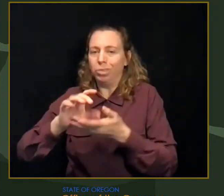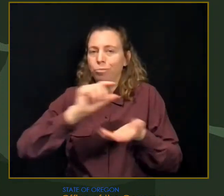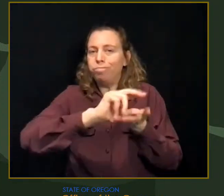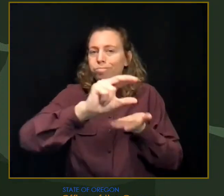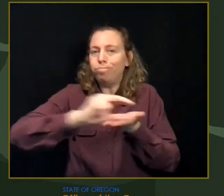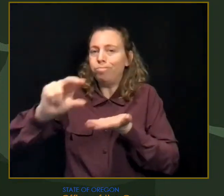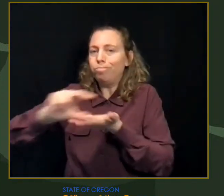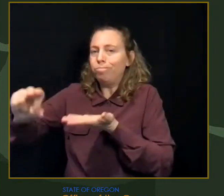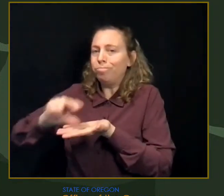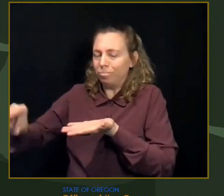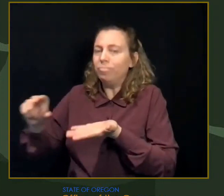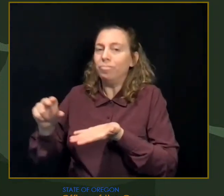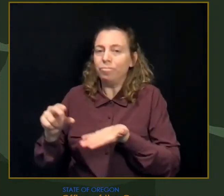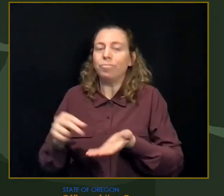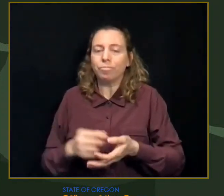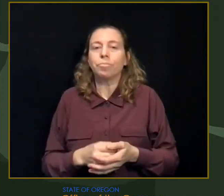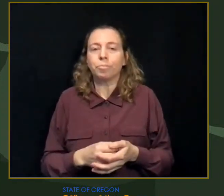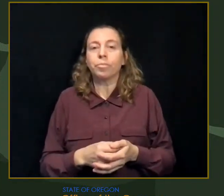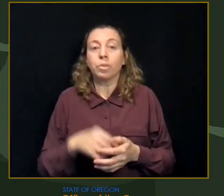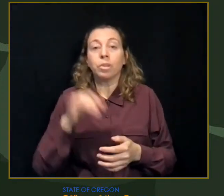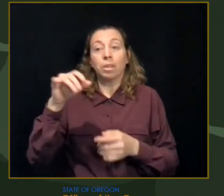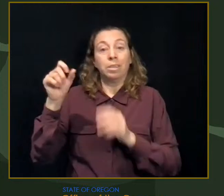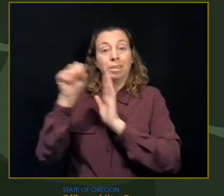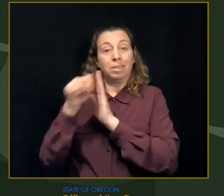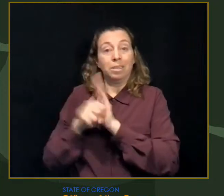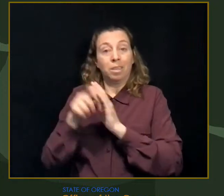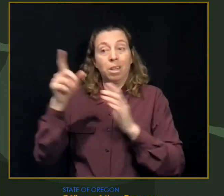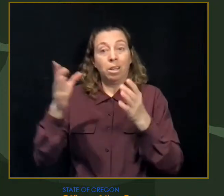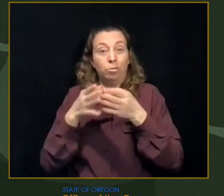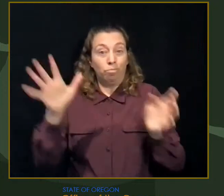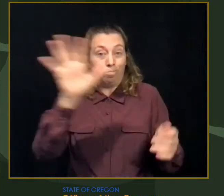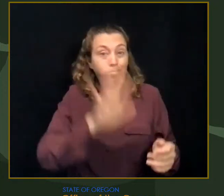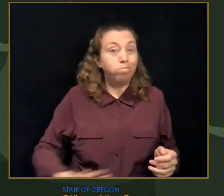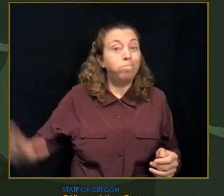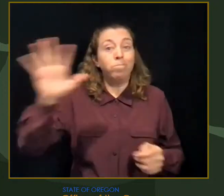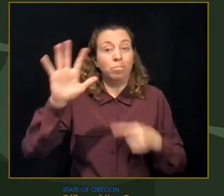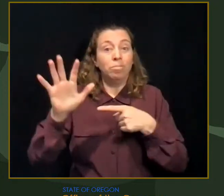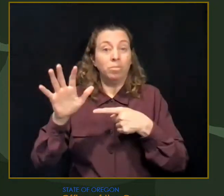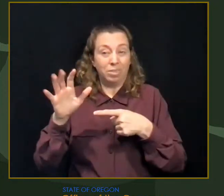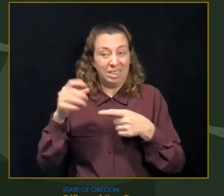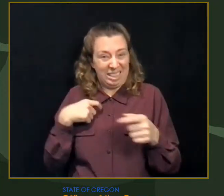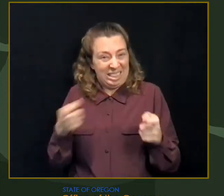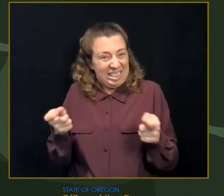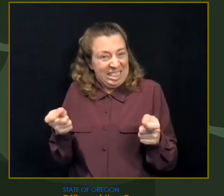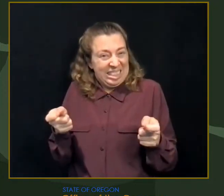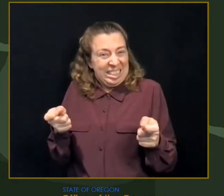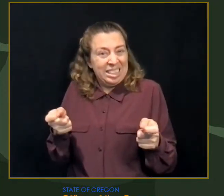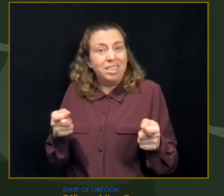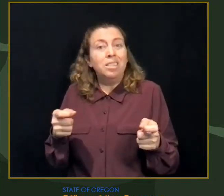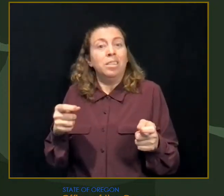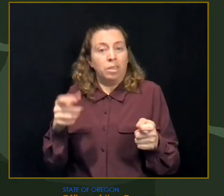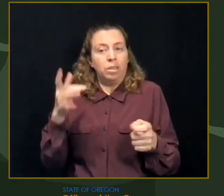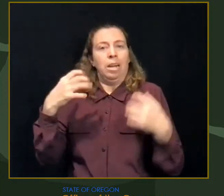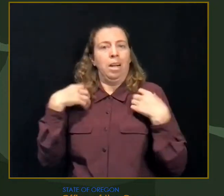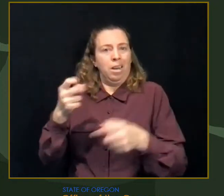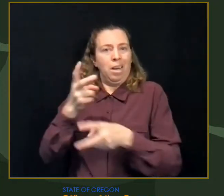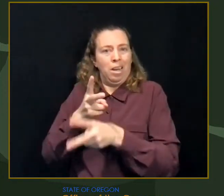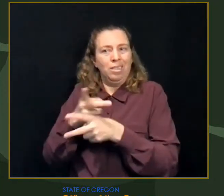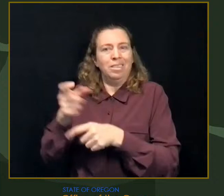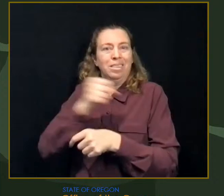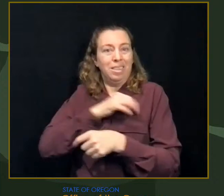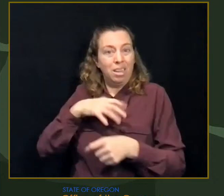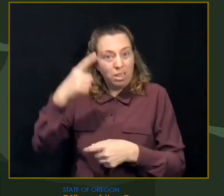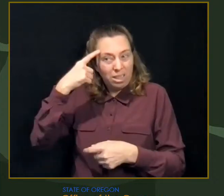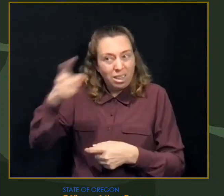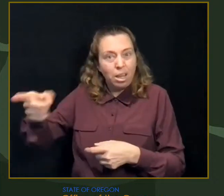approach, it's about hospitalizations and healthcare capacity. And I'll let one of our experts, Dr. Dean